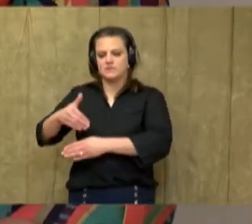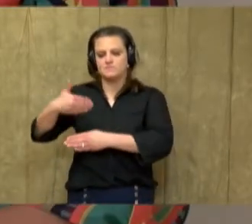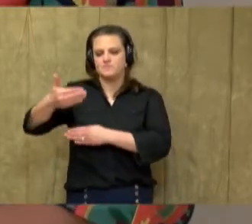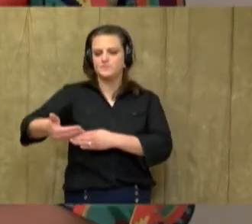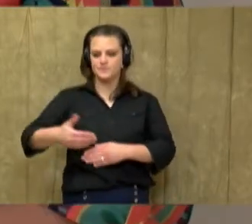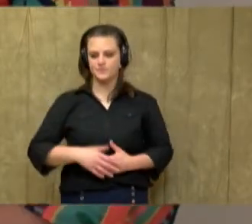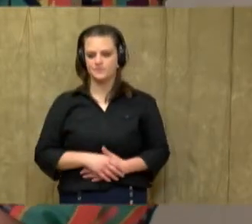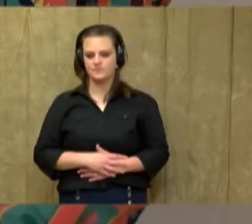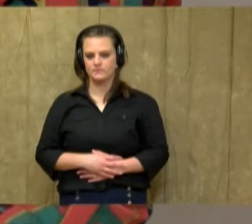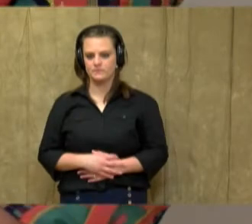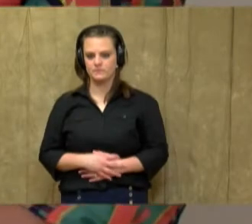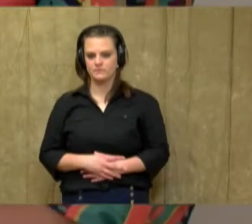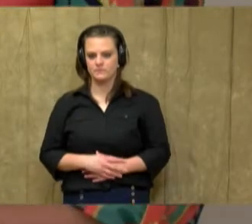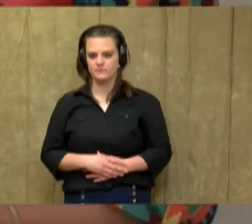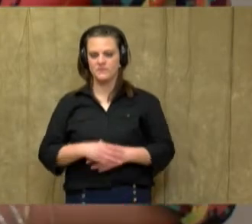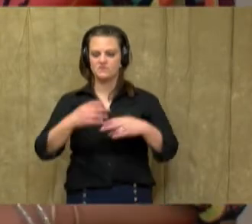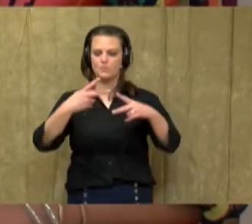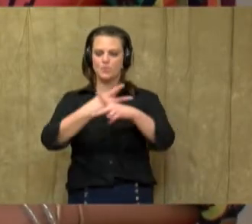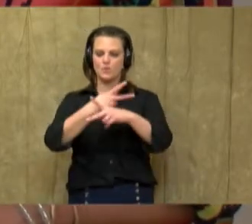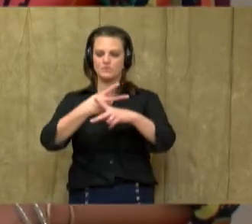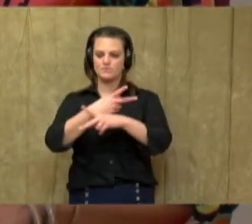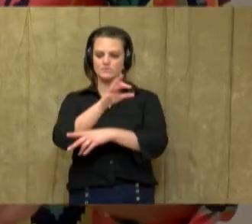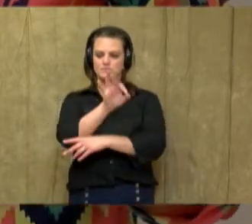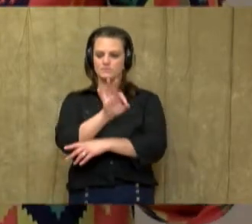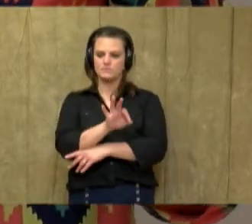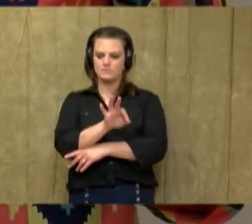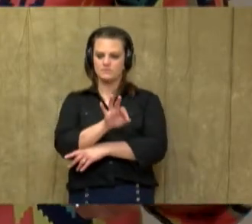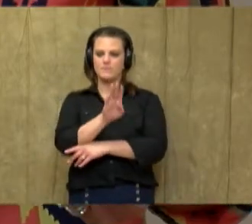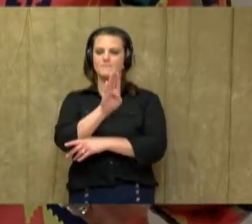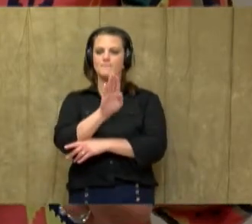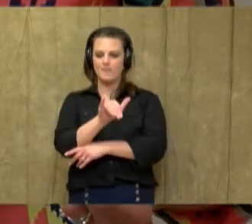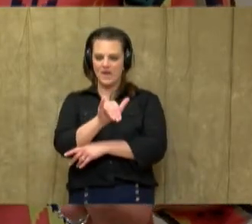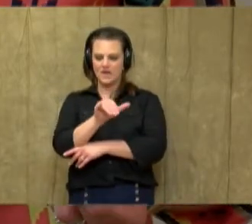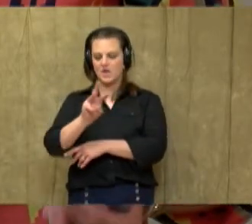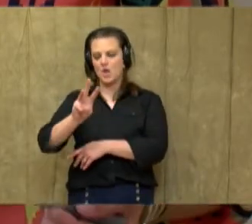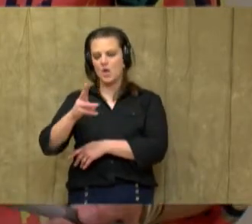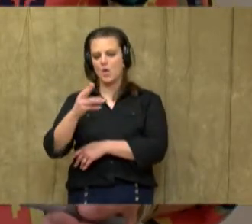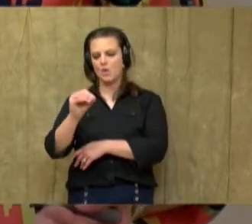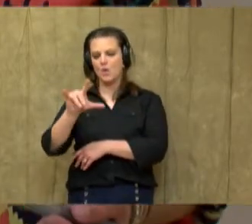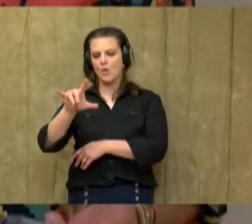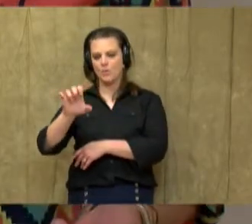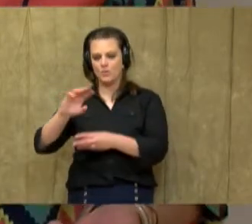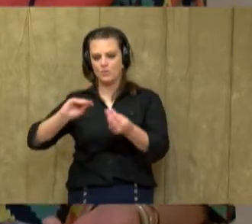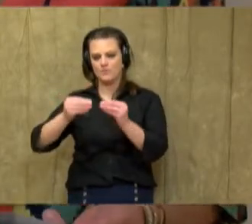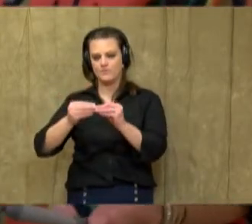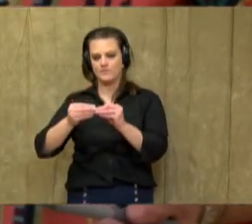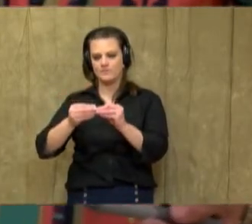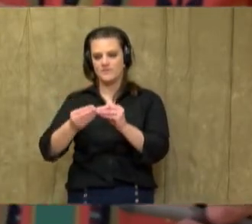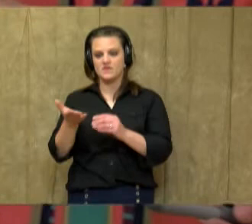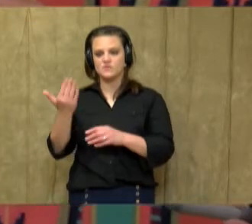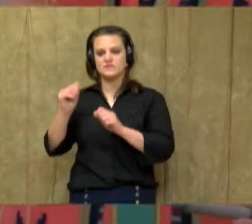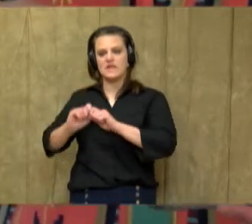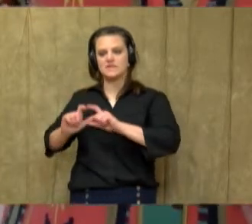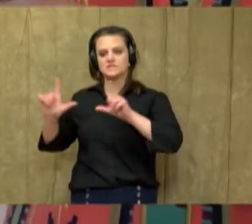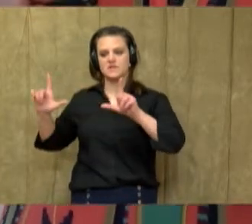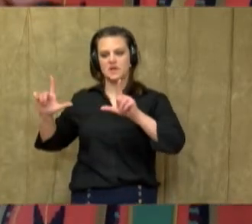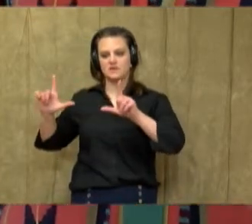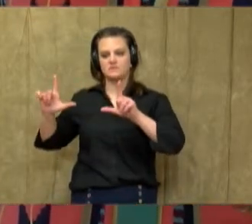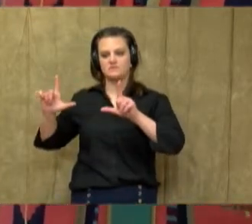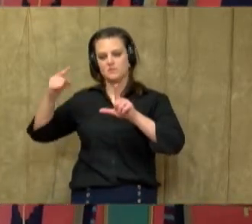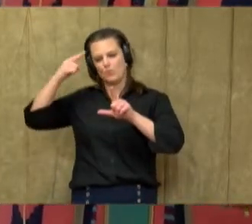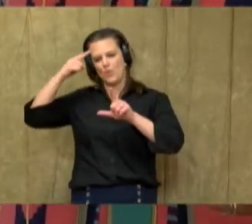take a look at multiplying a fraction by a whole number. The last slide, our brain teaser,